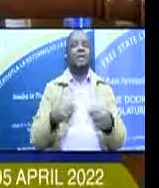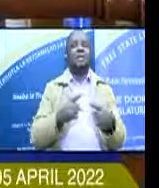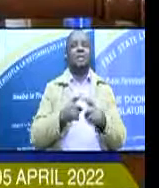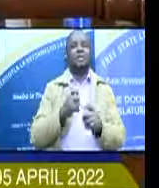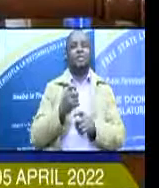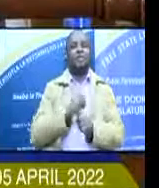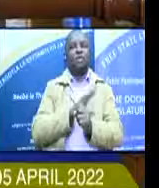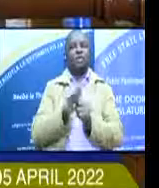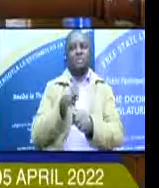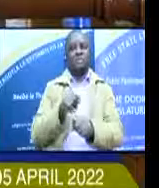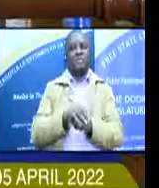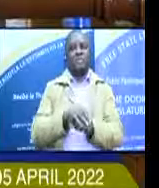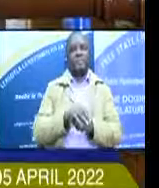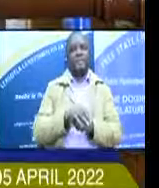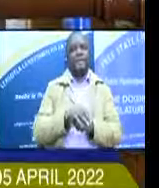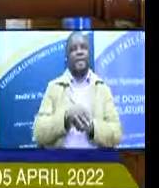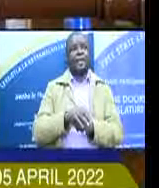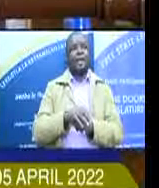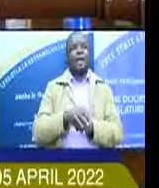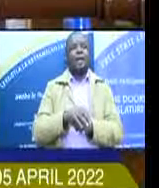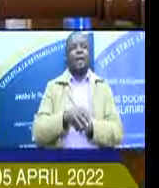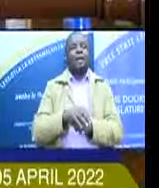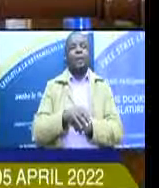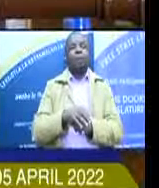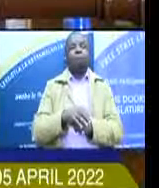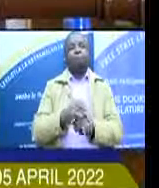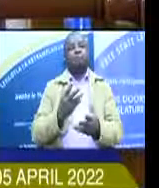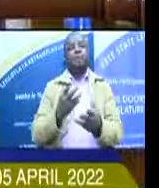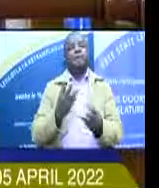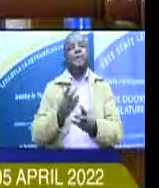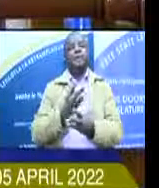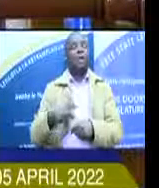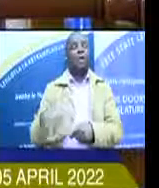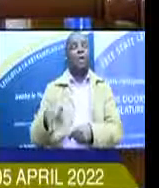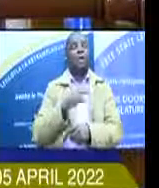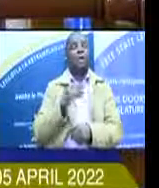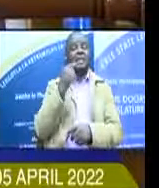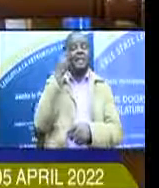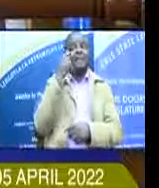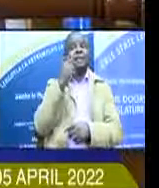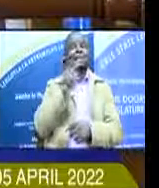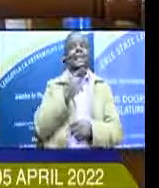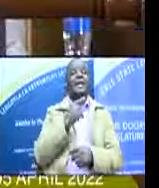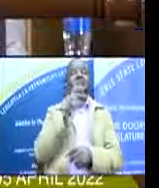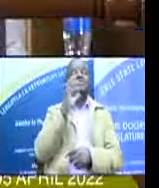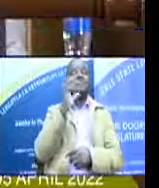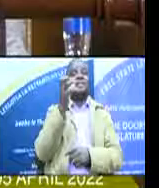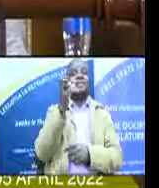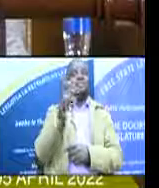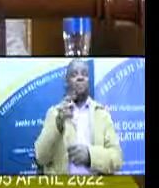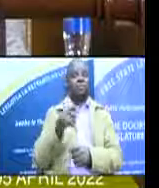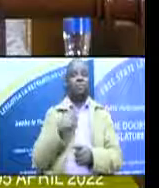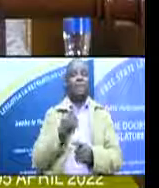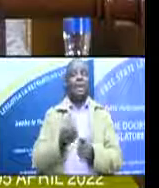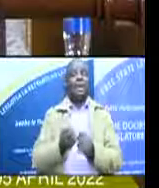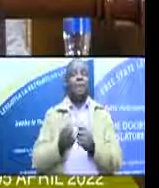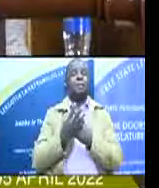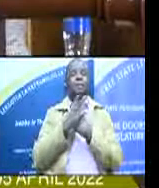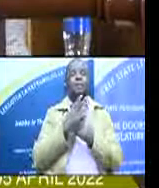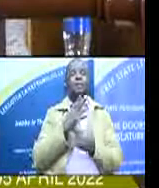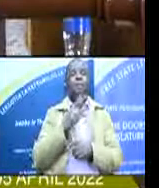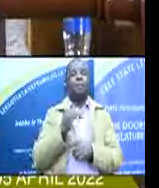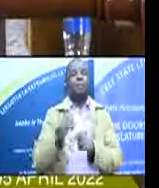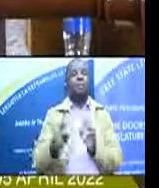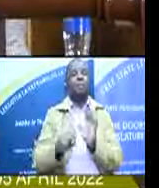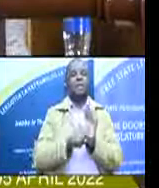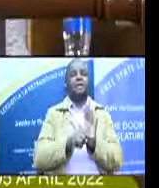pandemic. When everyone thought that Free State would be the epicenter of the virus because of the COVID-19 church